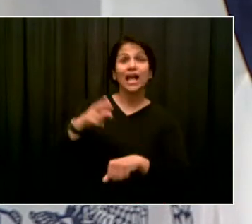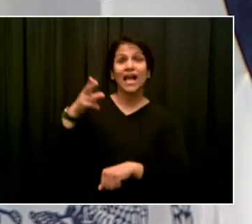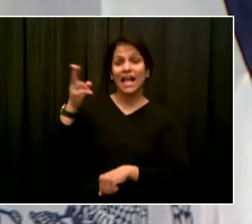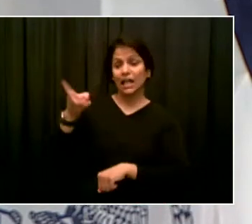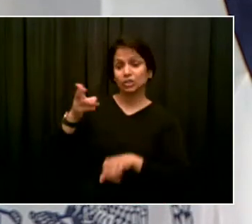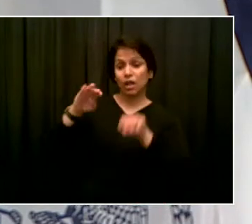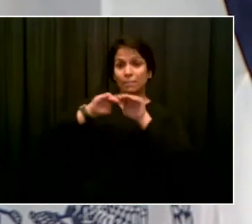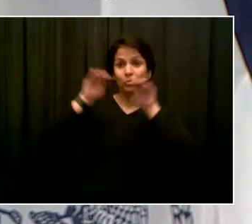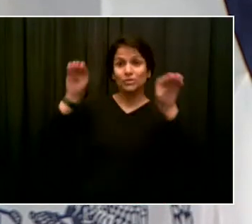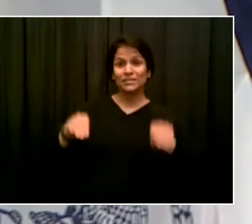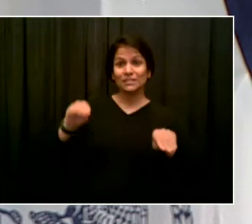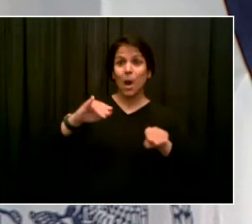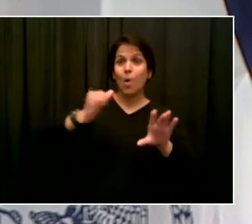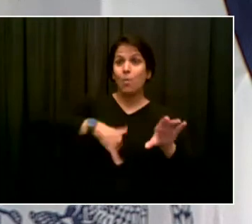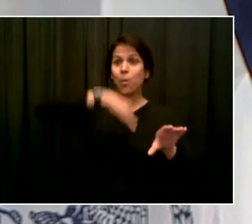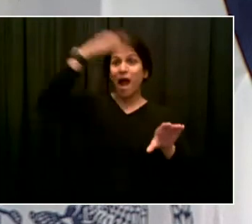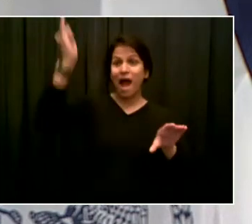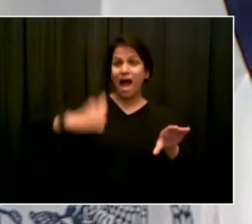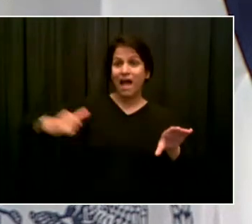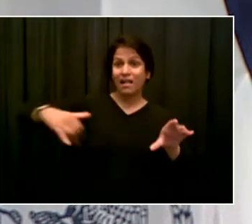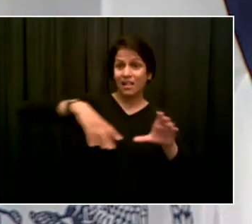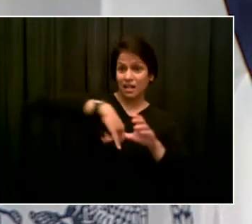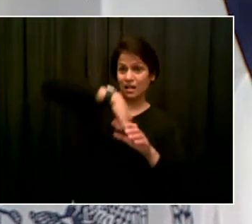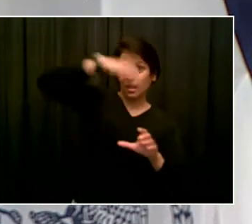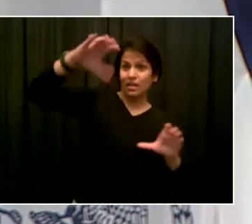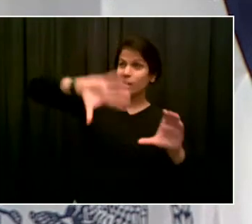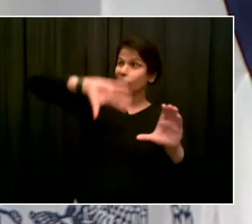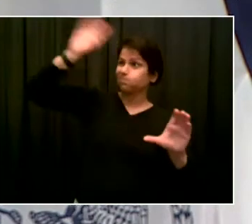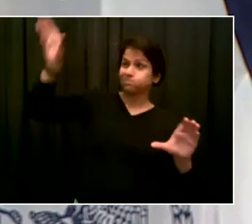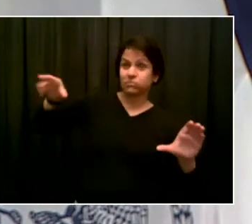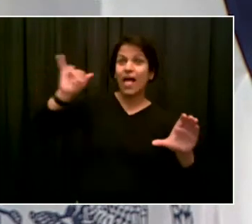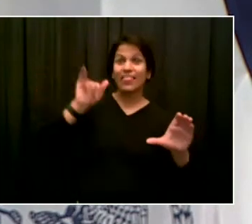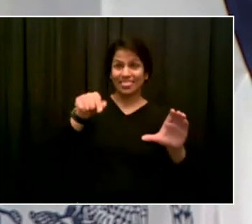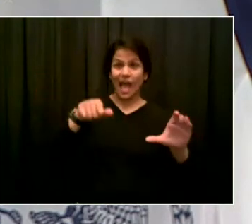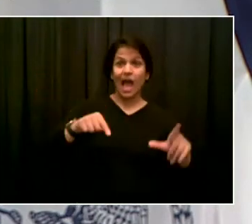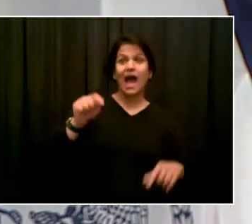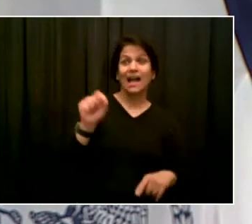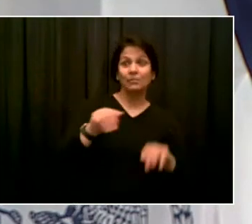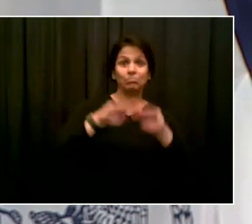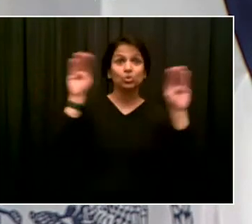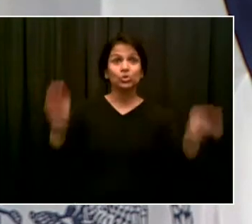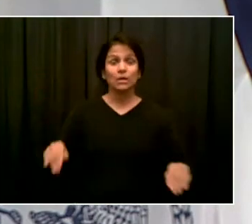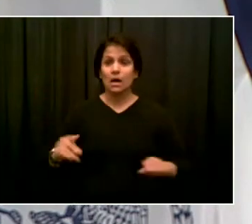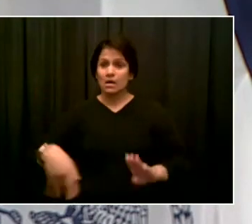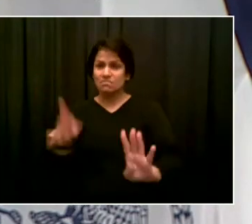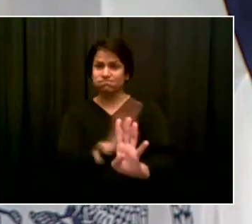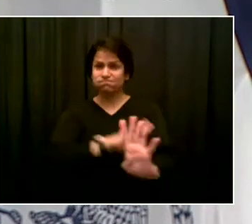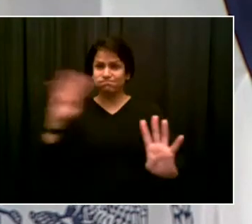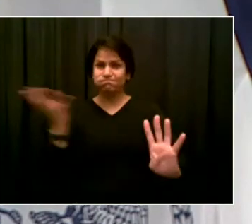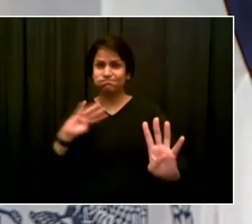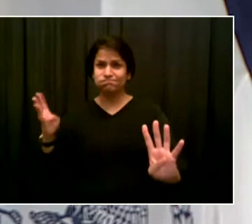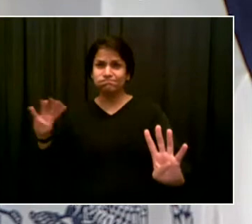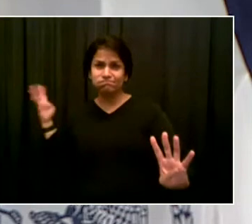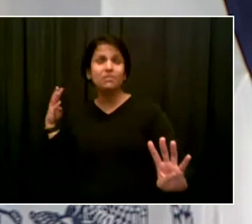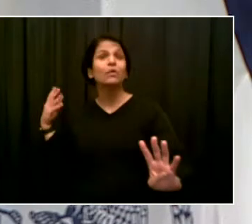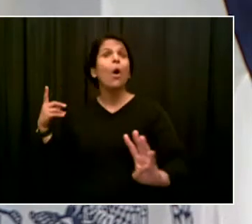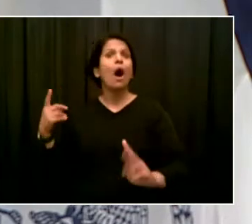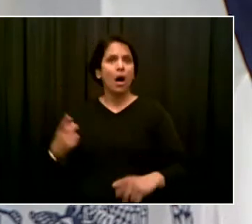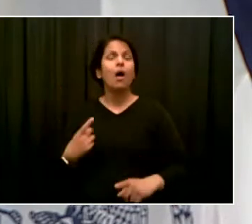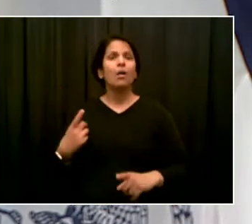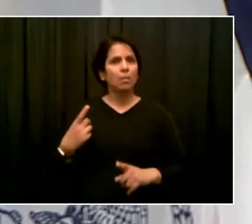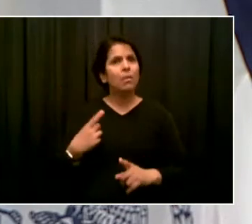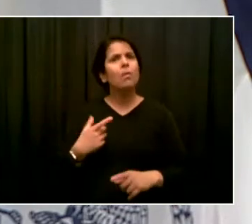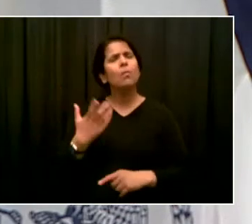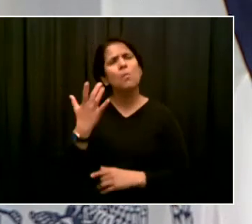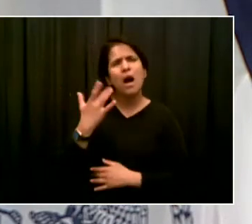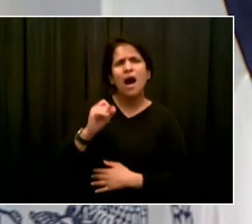cool, or this sounded easy. And I think we want to, first and foremost, make it easy to walk in, city centers,